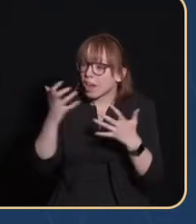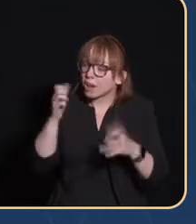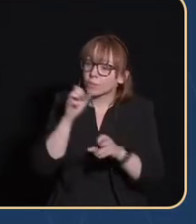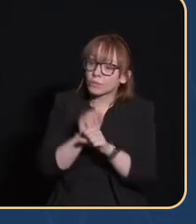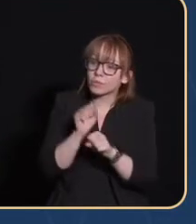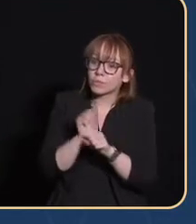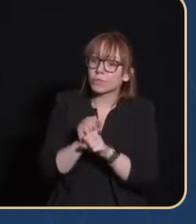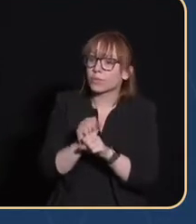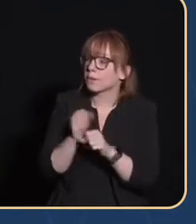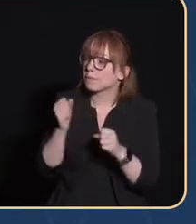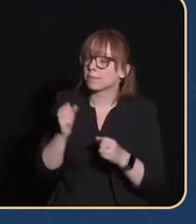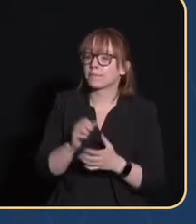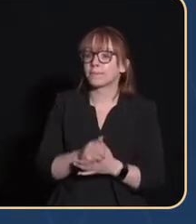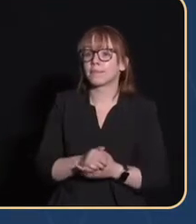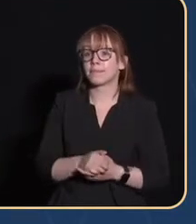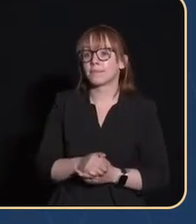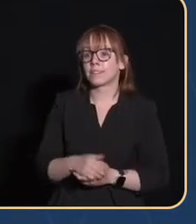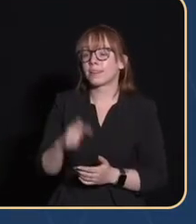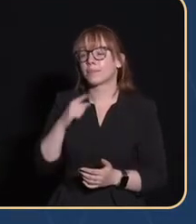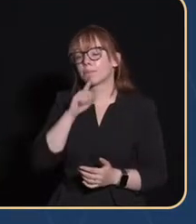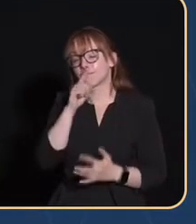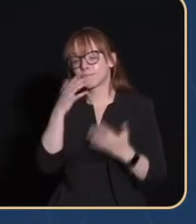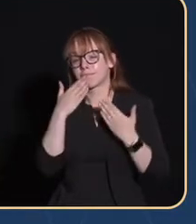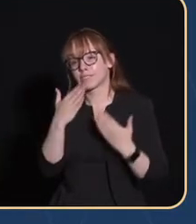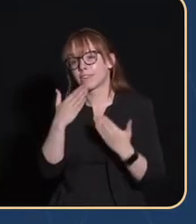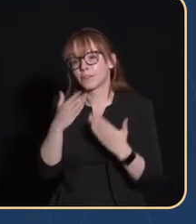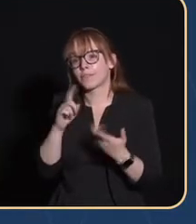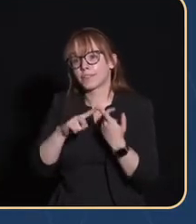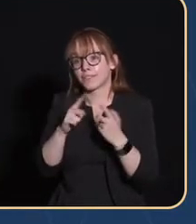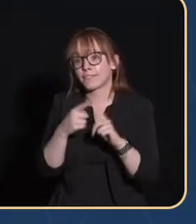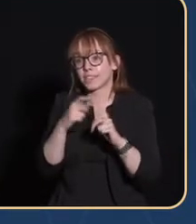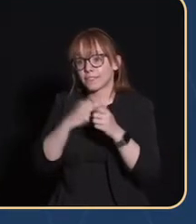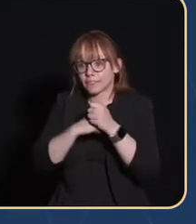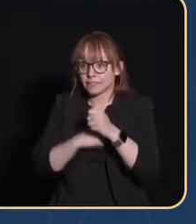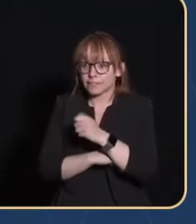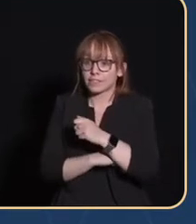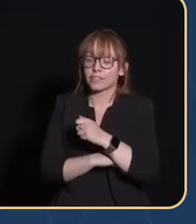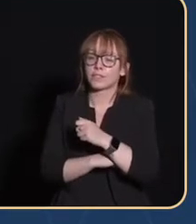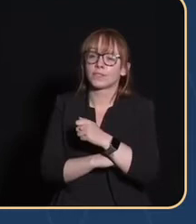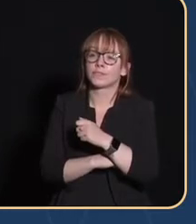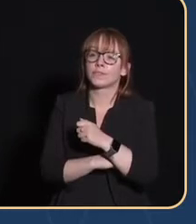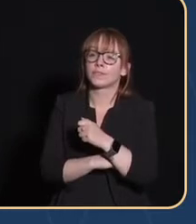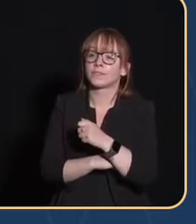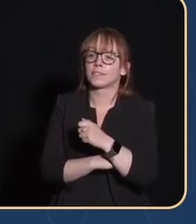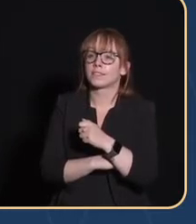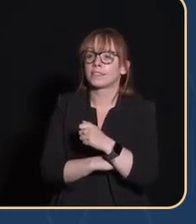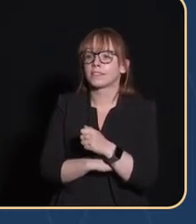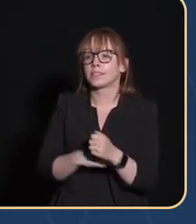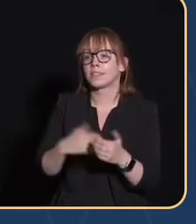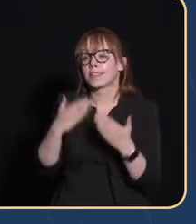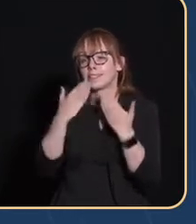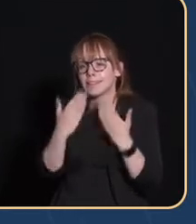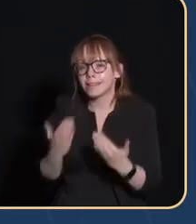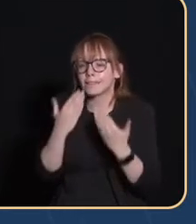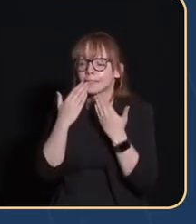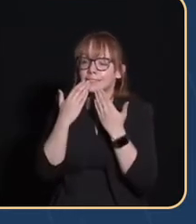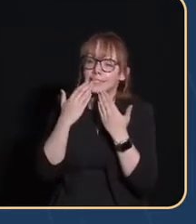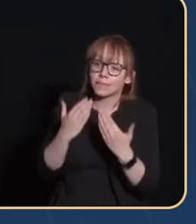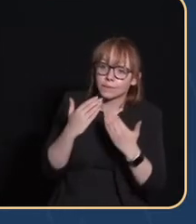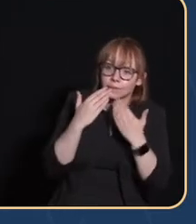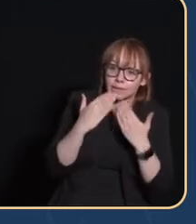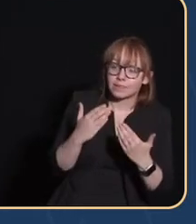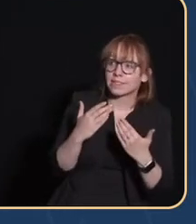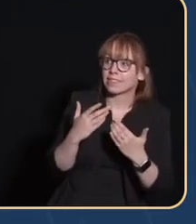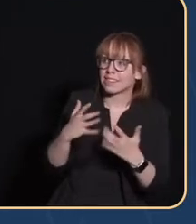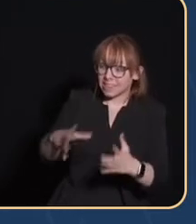are going to apply for it. I was really thankful for the Friends of Foundation St. Paul College. This school got me covered. I'm so thankful to them. Getting that